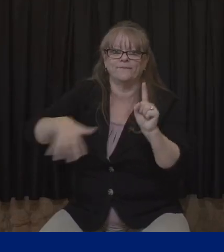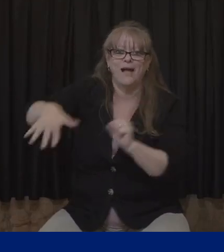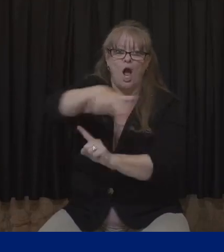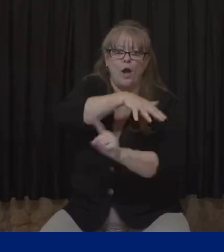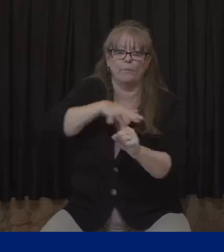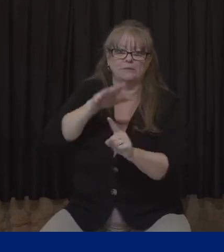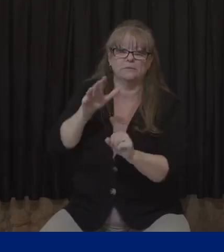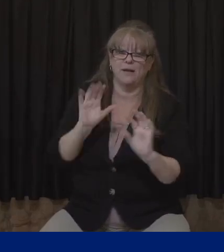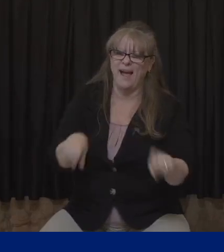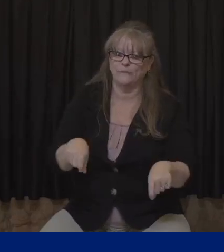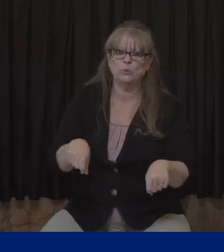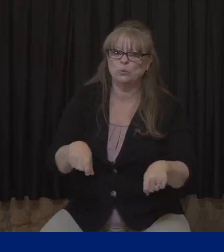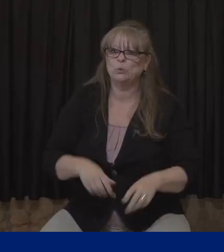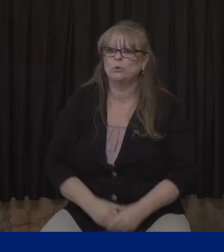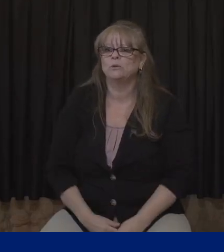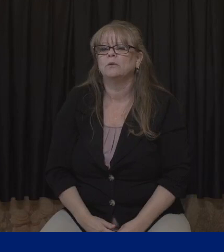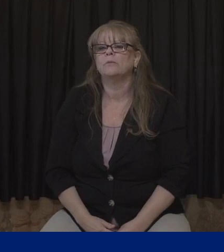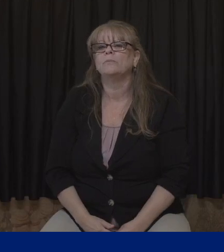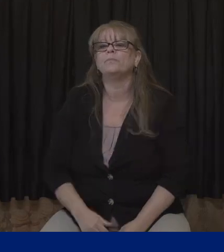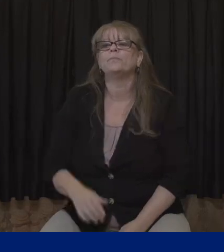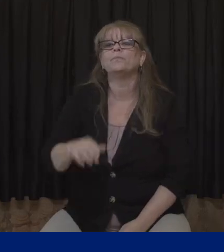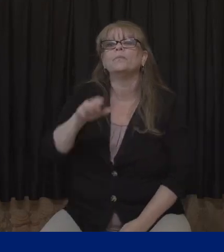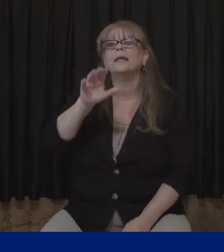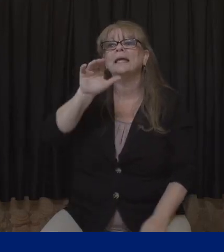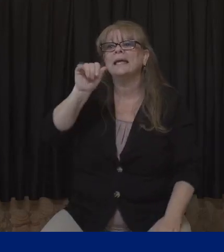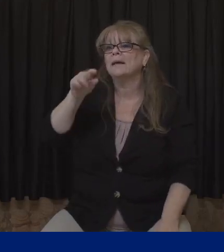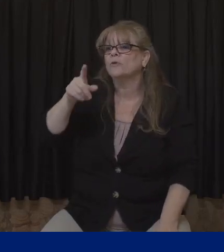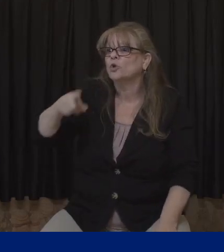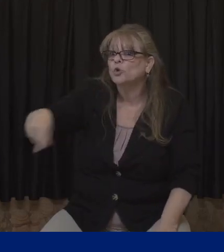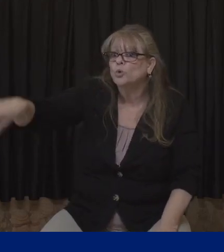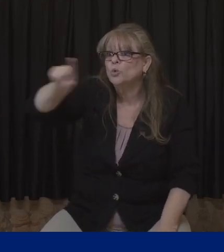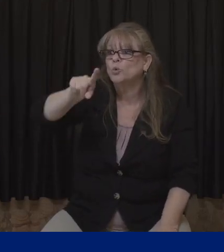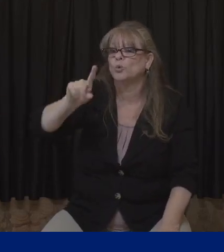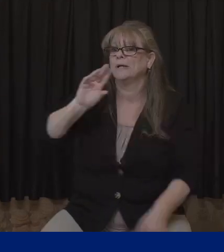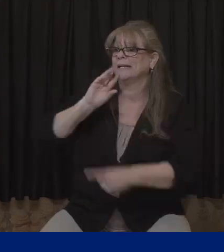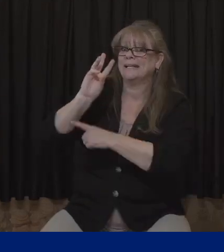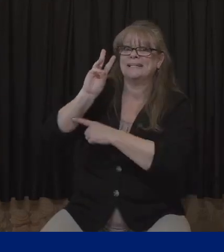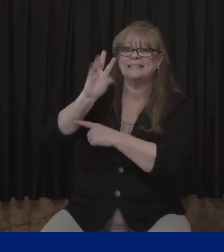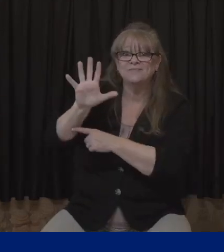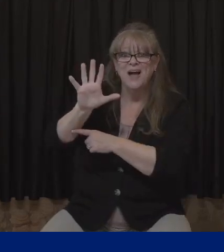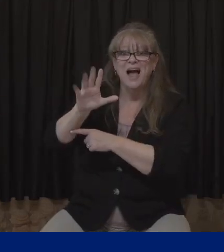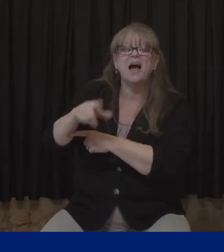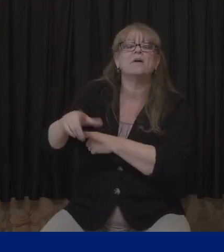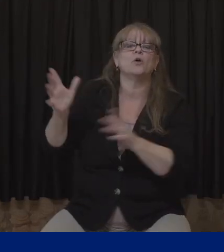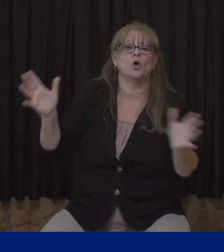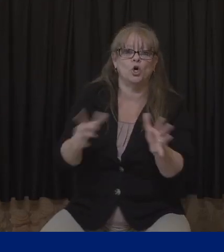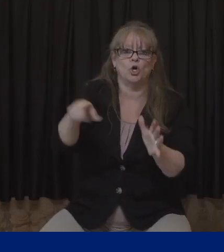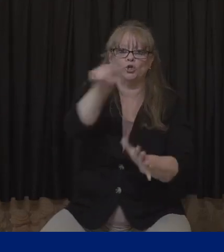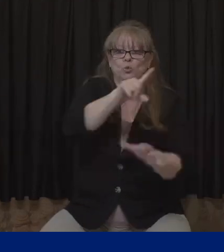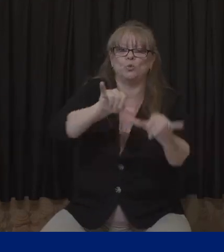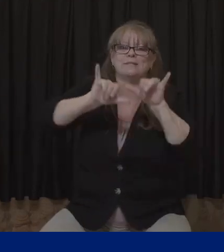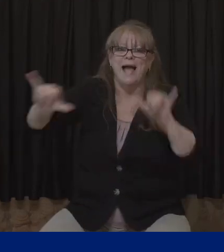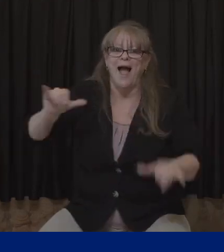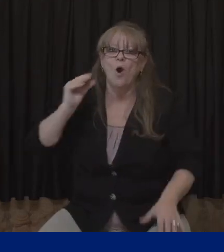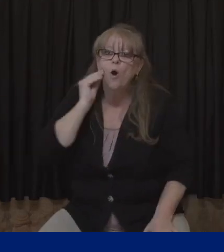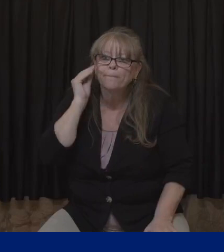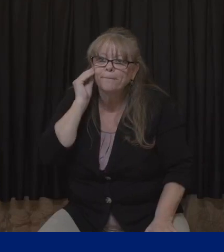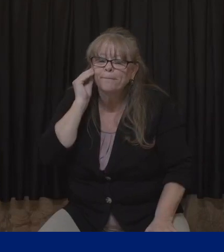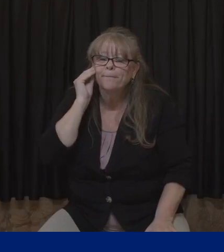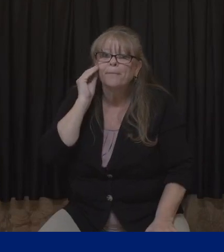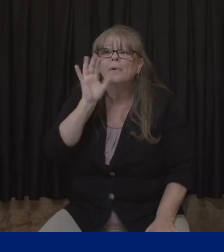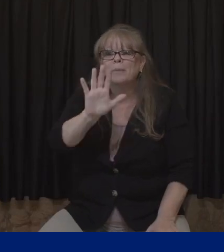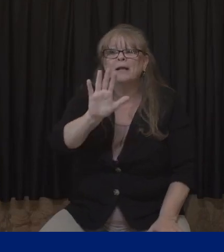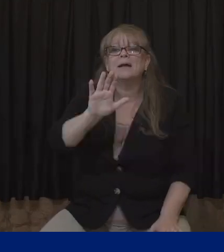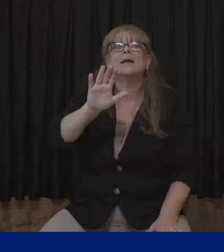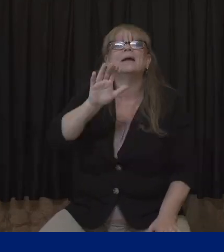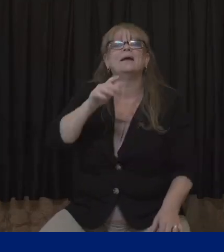important that people over 65 stay at home except when absolutely necessary. The risks are greater, but we need to do this in a sustainable way that we can endure and get